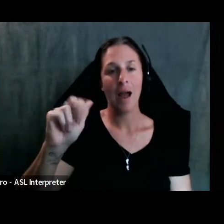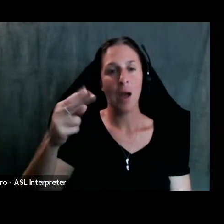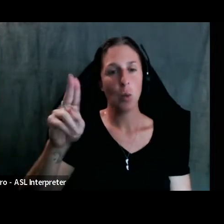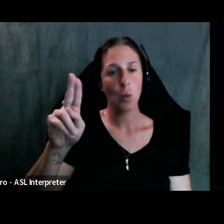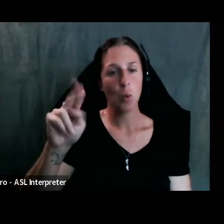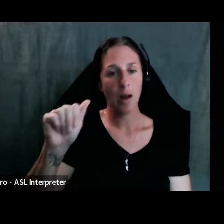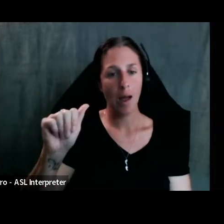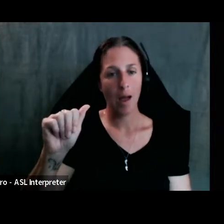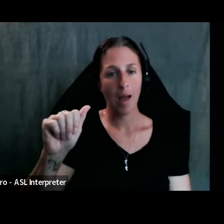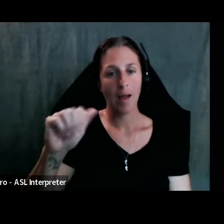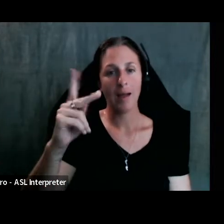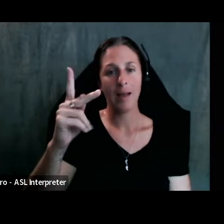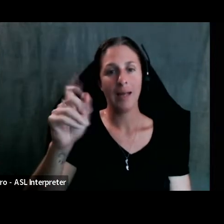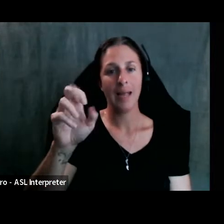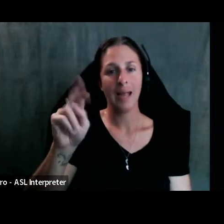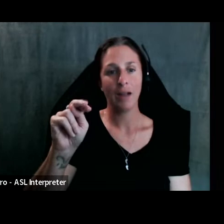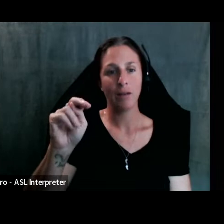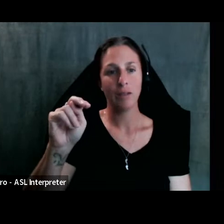Karen Chu.